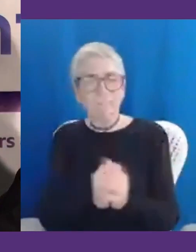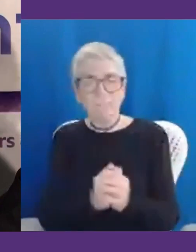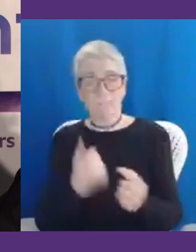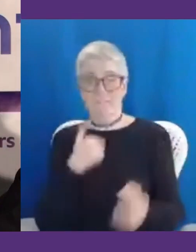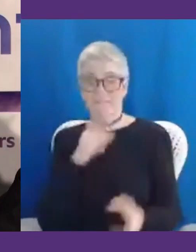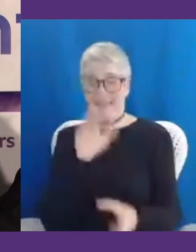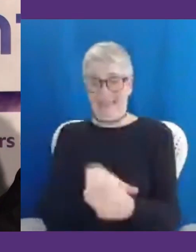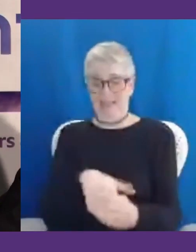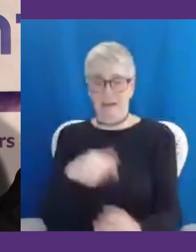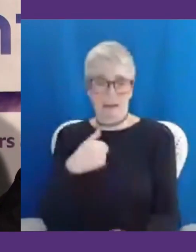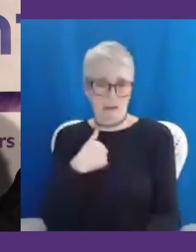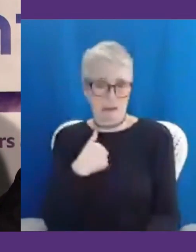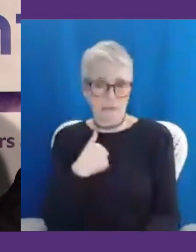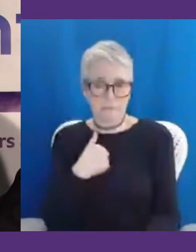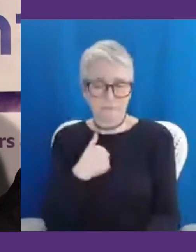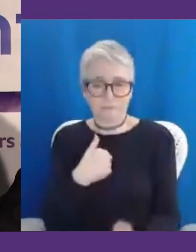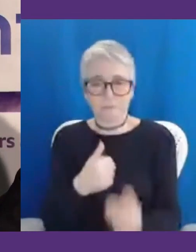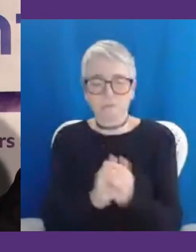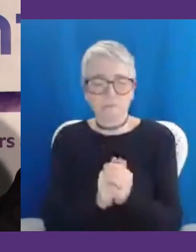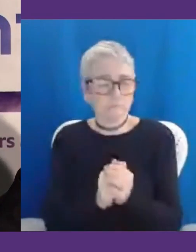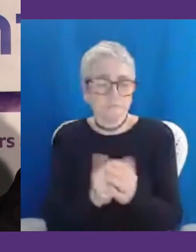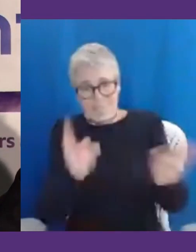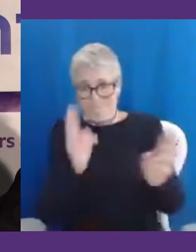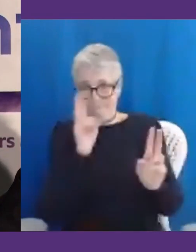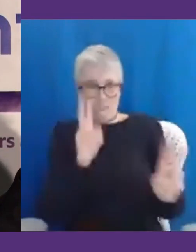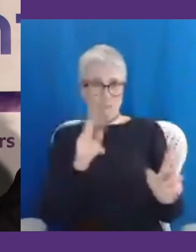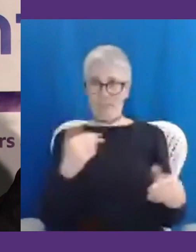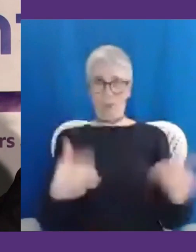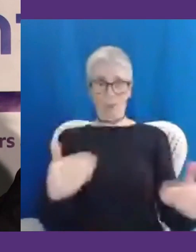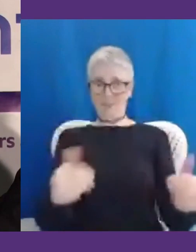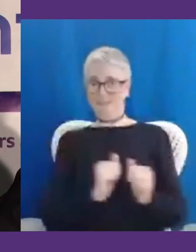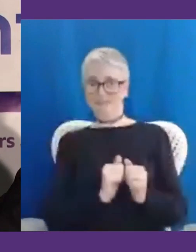sort of watched people get on with it. But as a